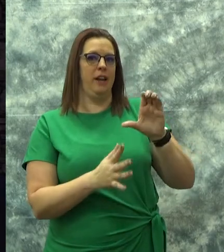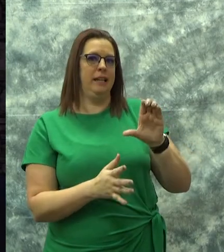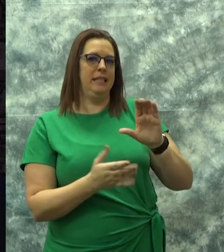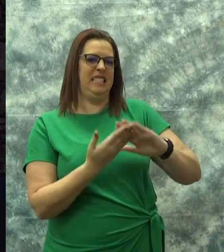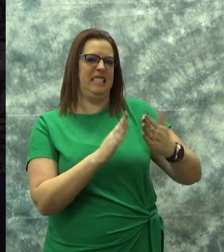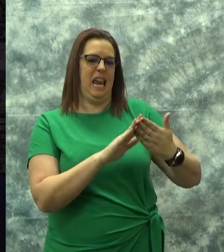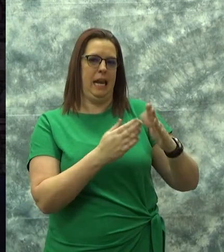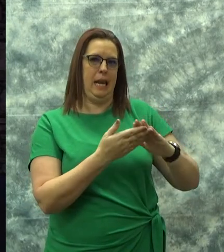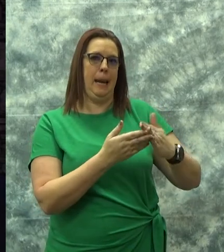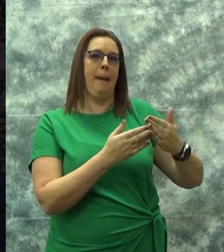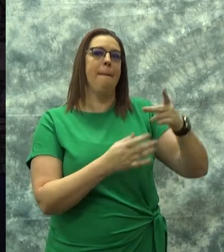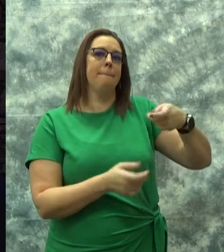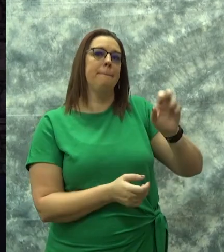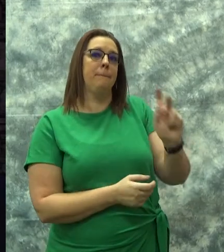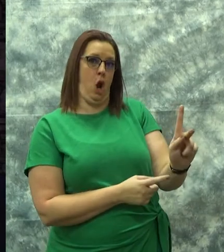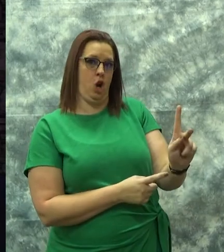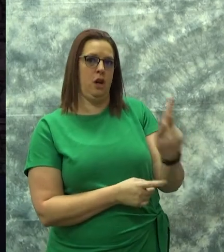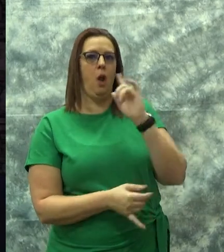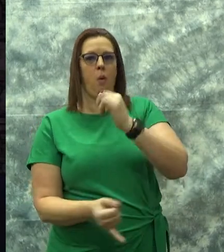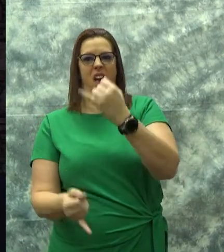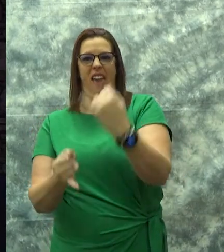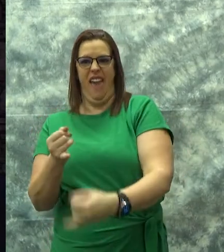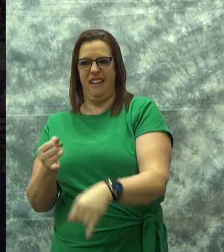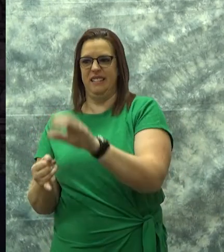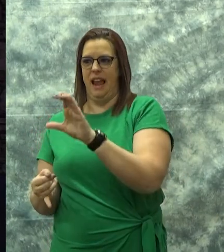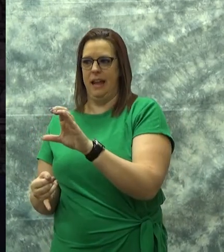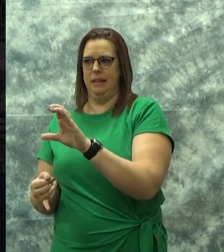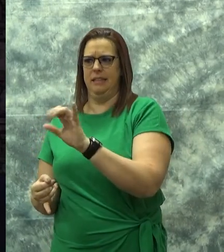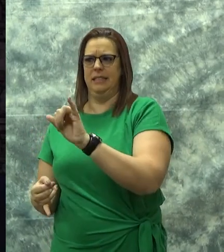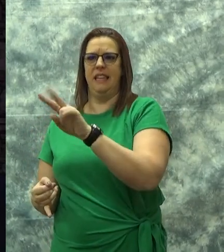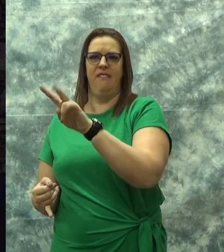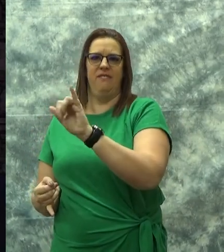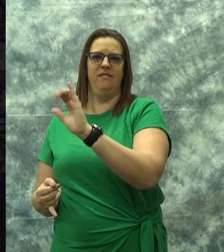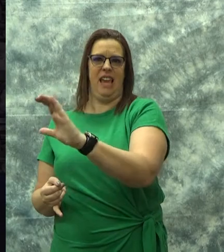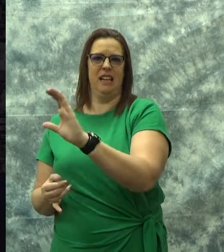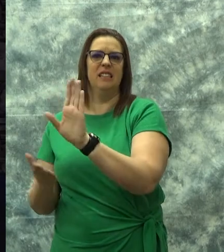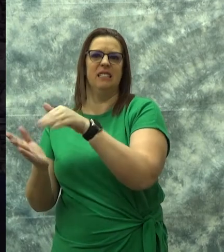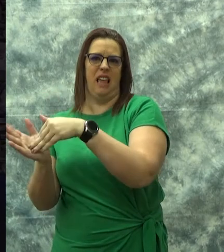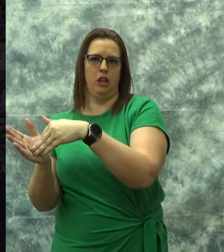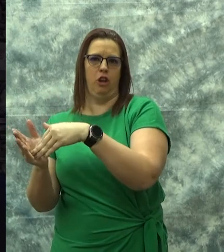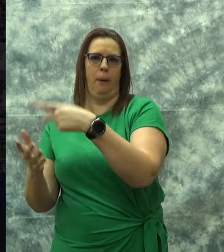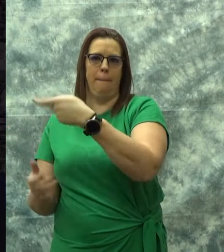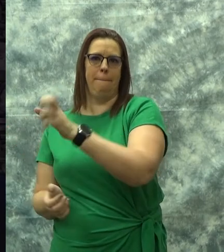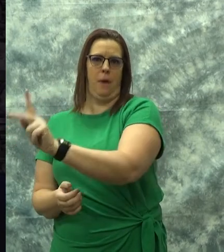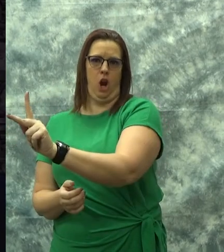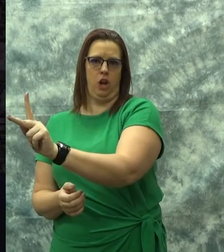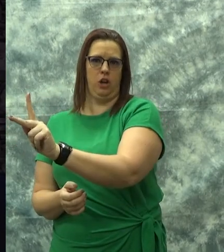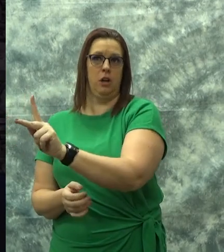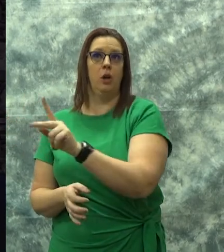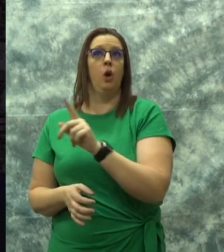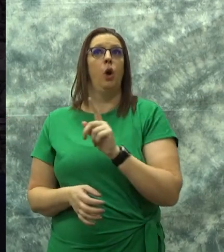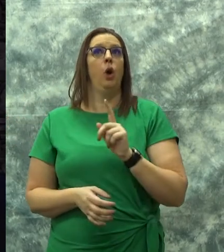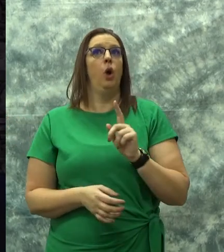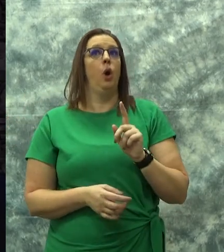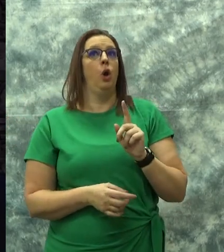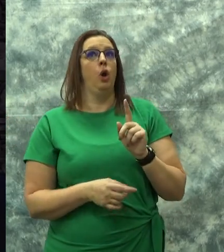City Park, and end at Civic Center Park. You are